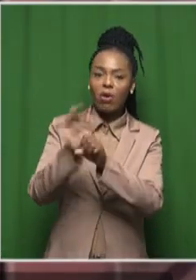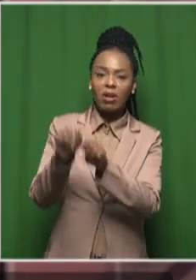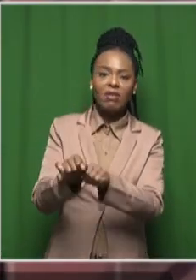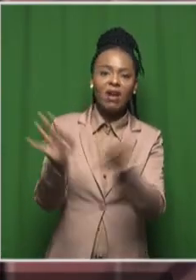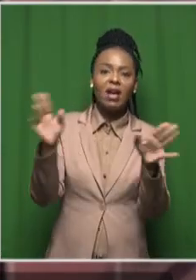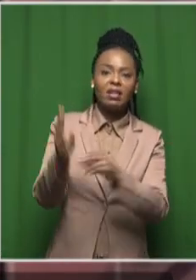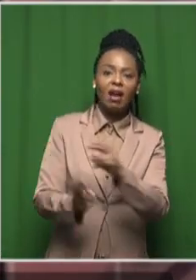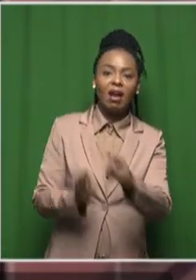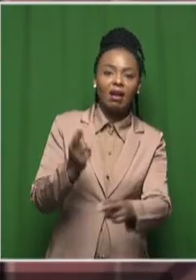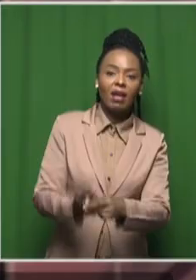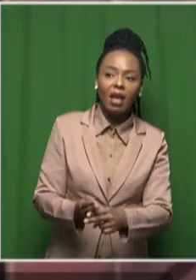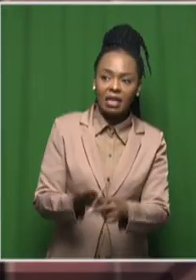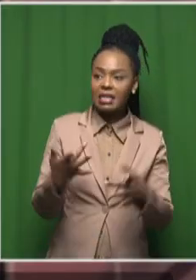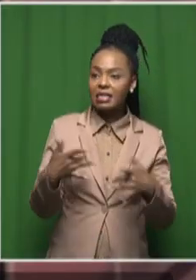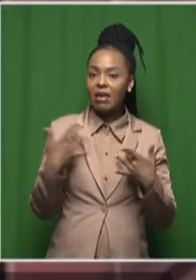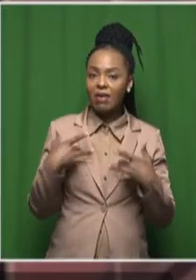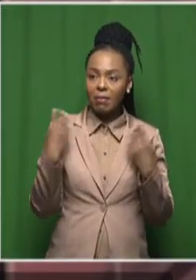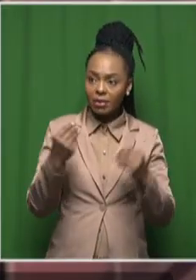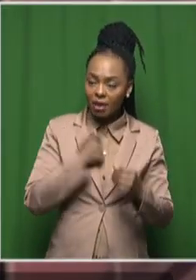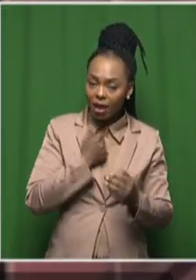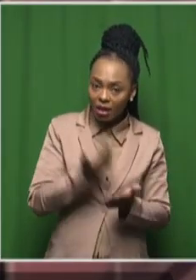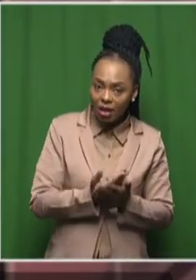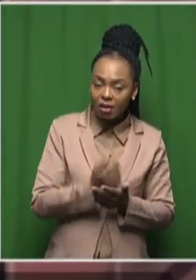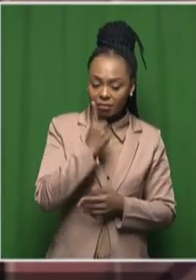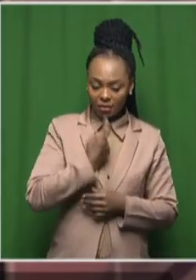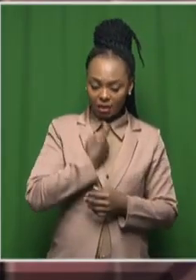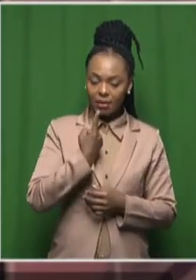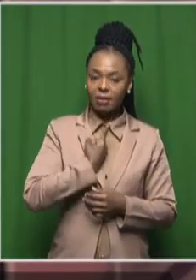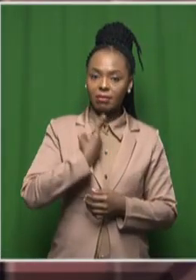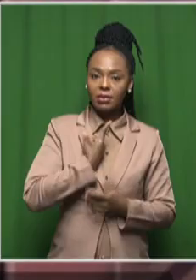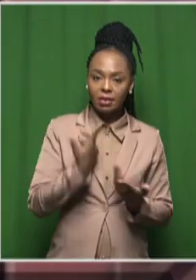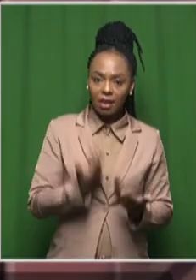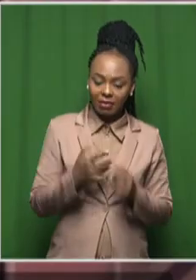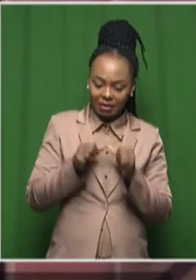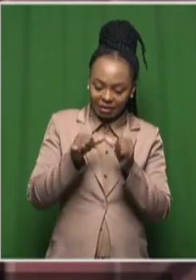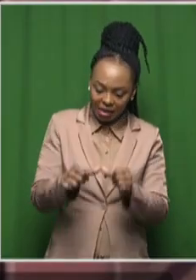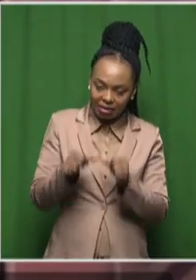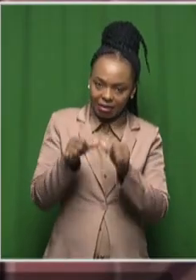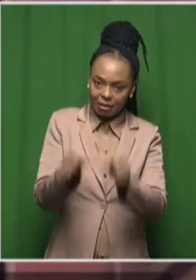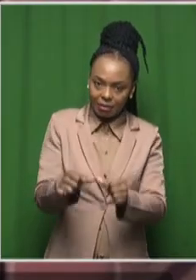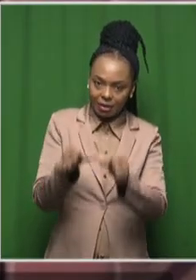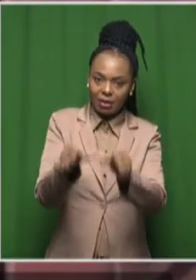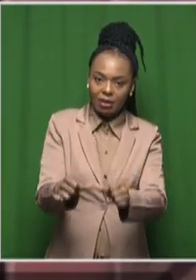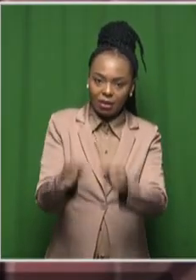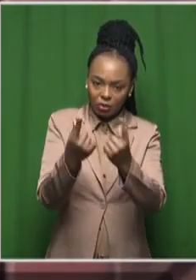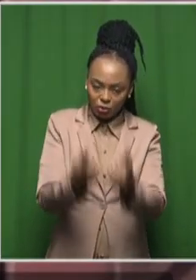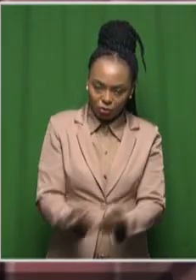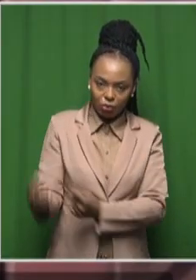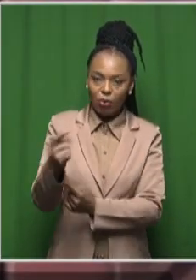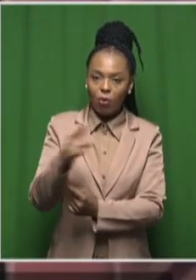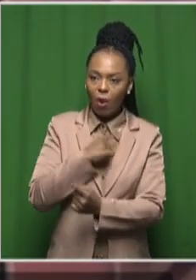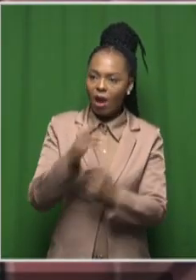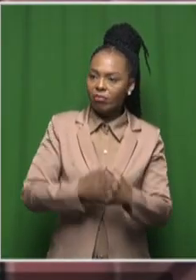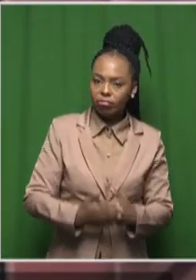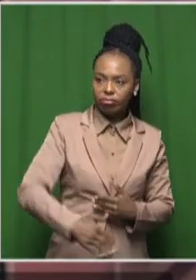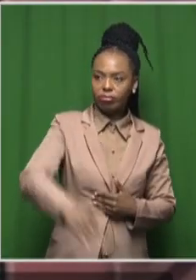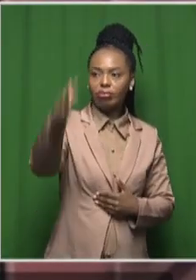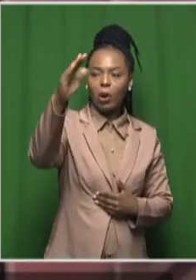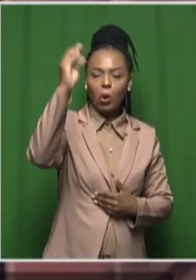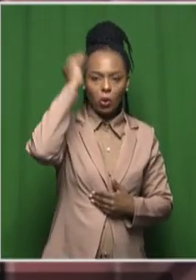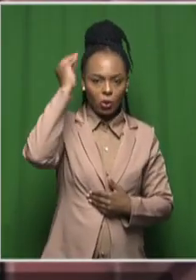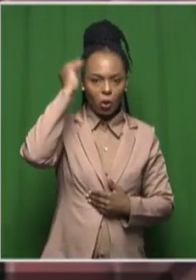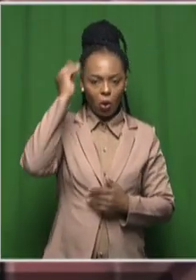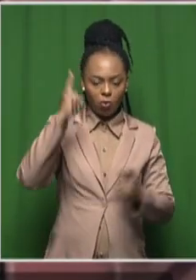kind of idea of sustainability is obviously to create something that in the long term